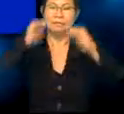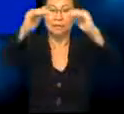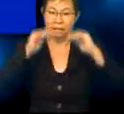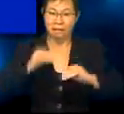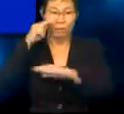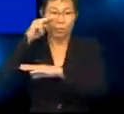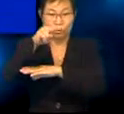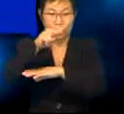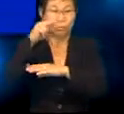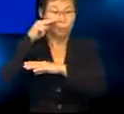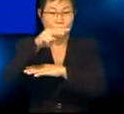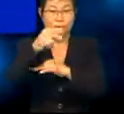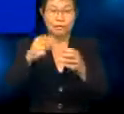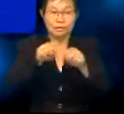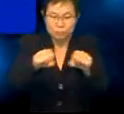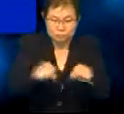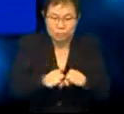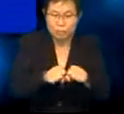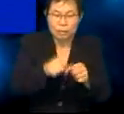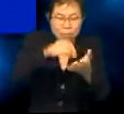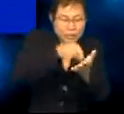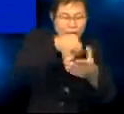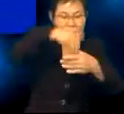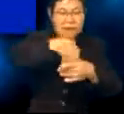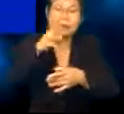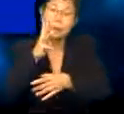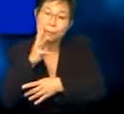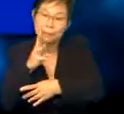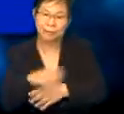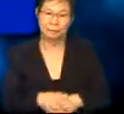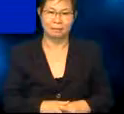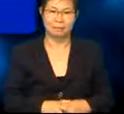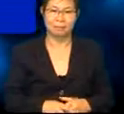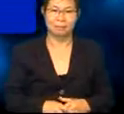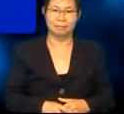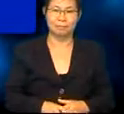Next, we shall observe the space between the particles in liquids.